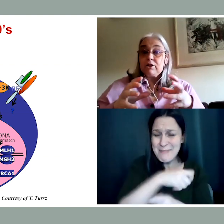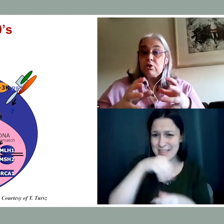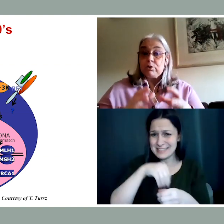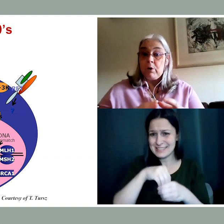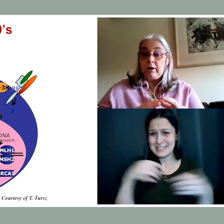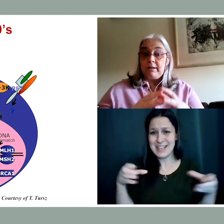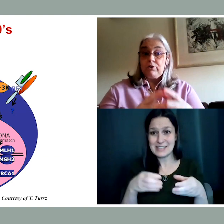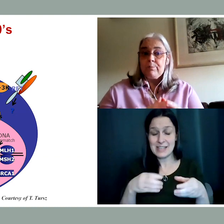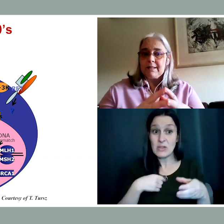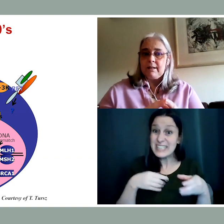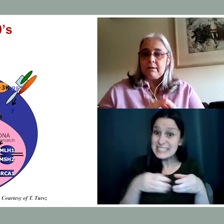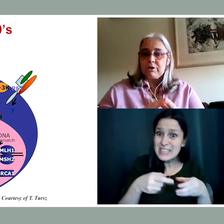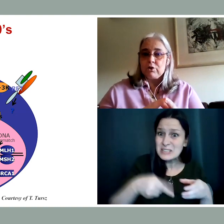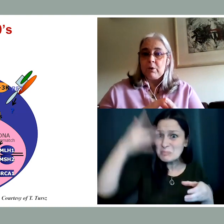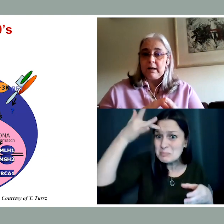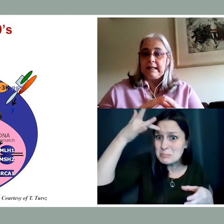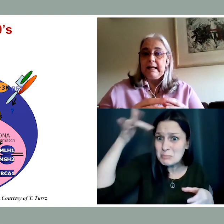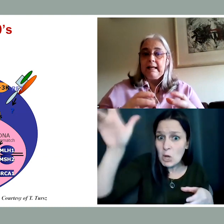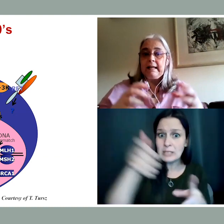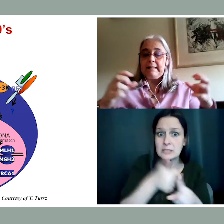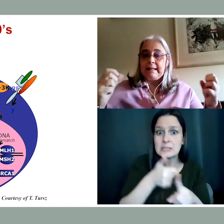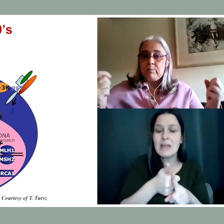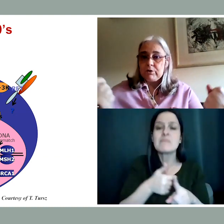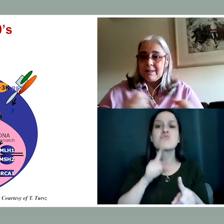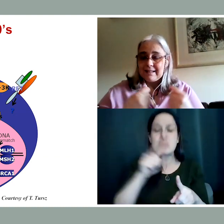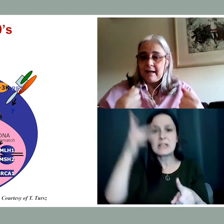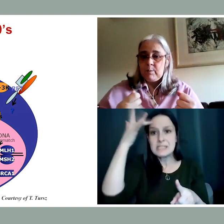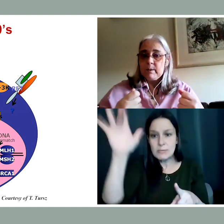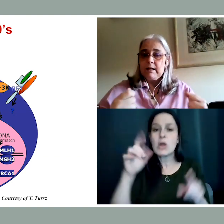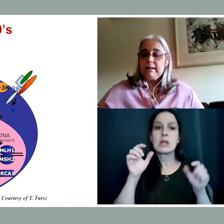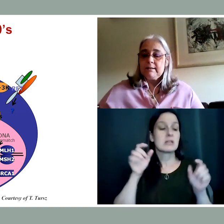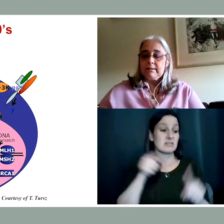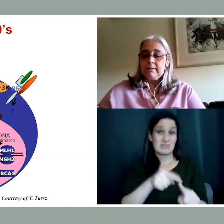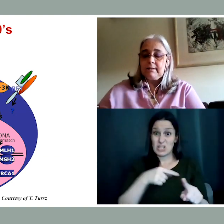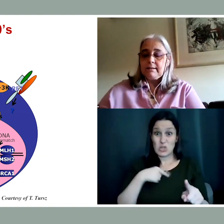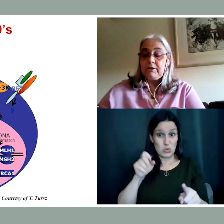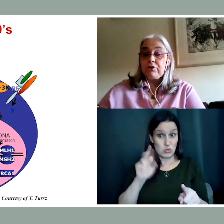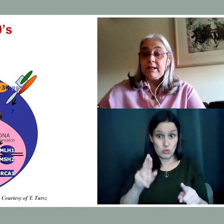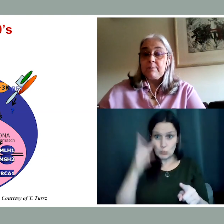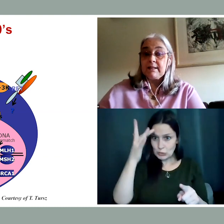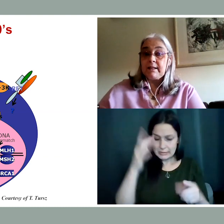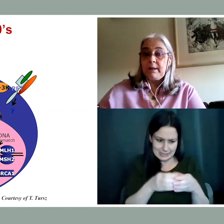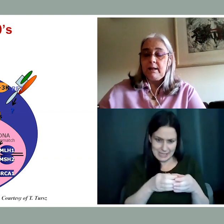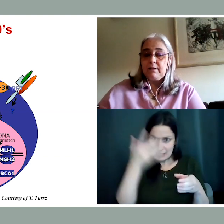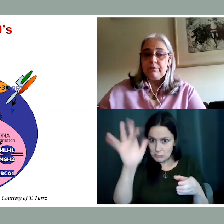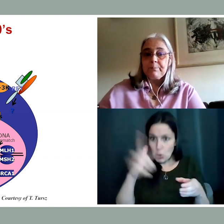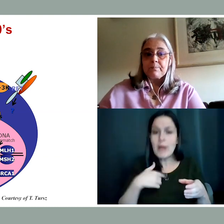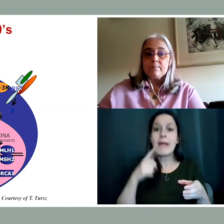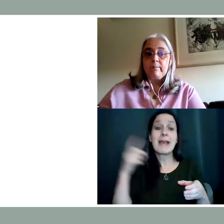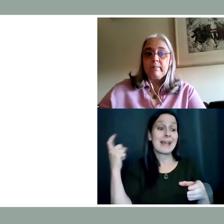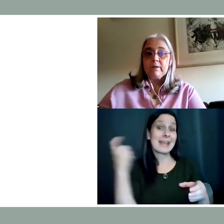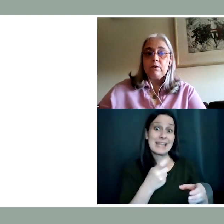cell is so smart, the tumor cell is so smart, and is able to escape the treatments that we